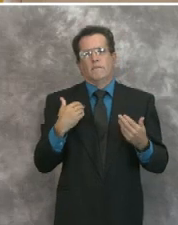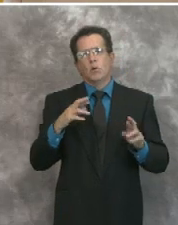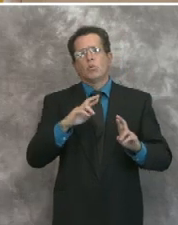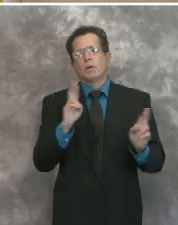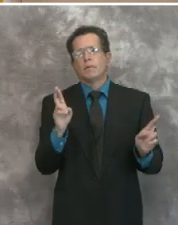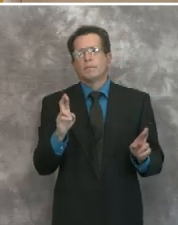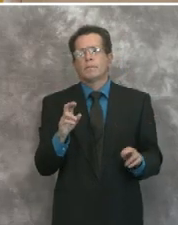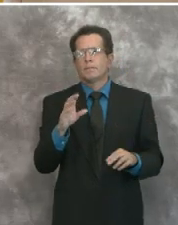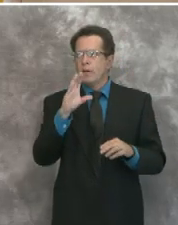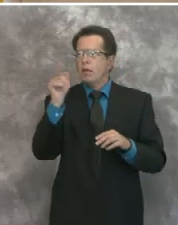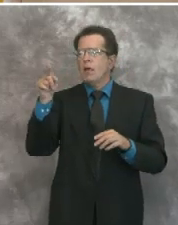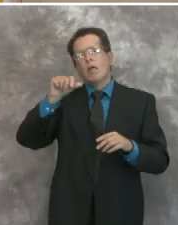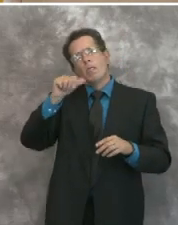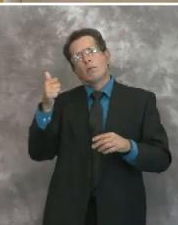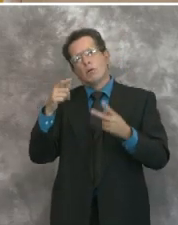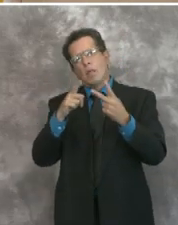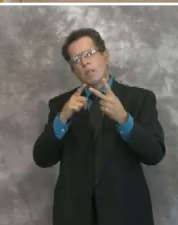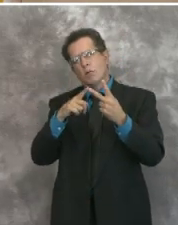another question?